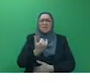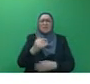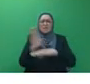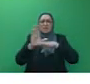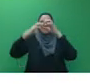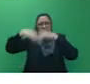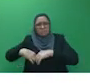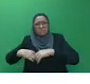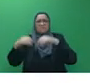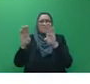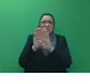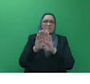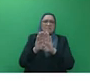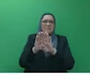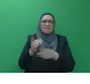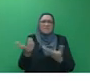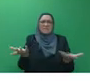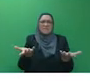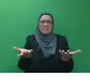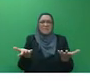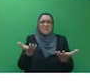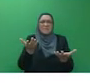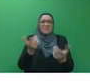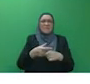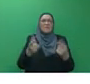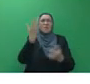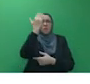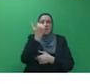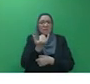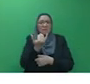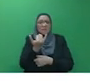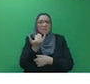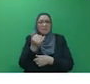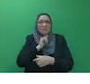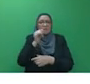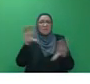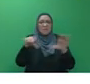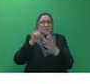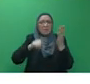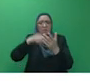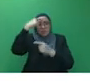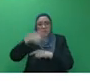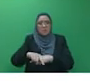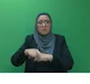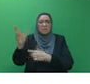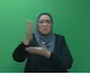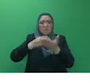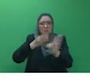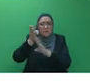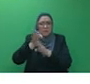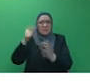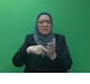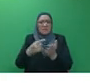anything for the business to shut down i didn't do anything for for them for the the arts industry to be completely neglected yeah yeah